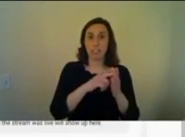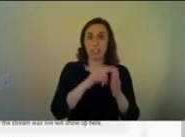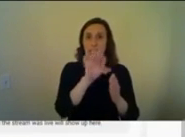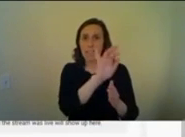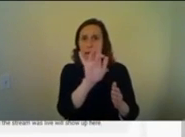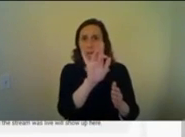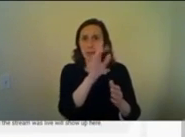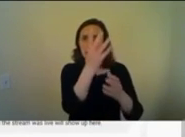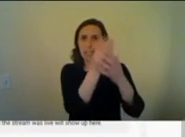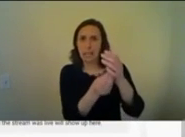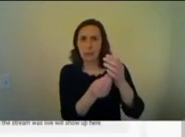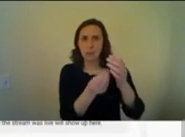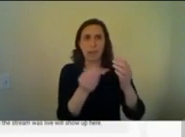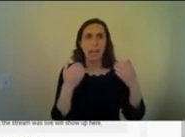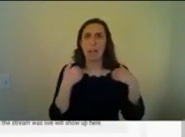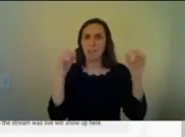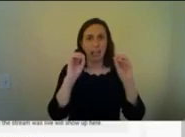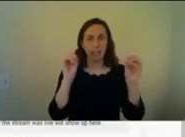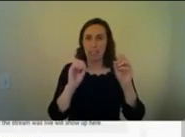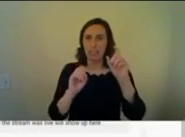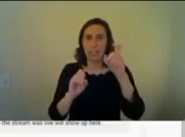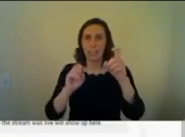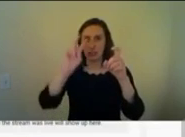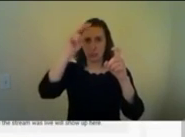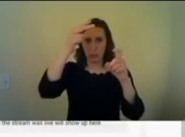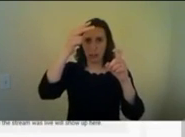have anything in the x squared term.